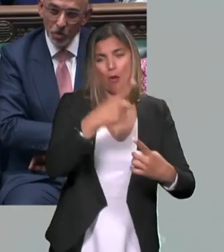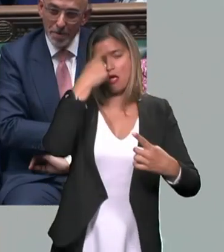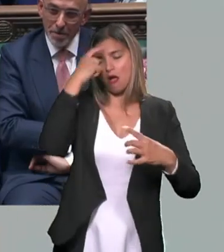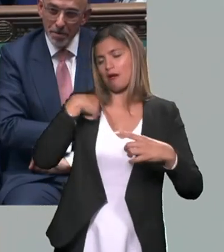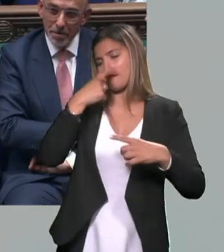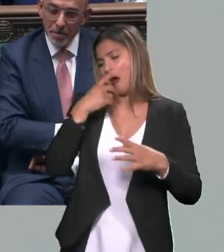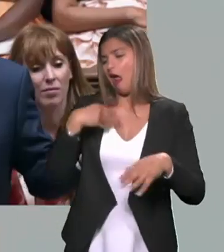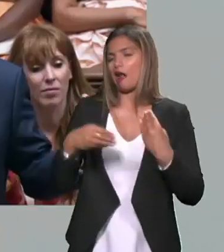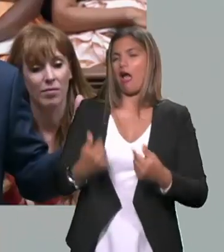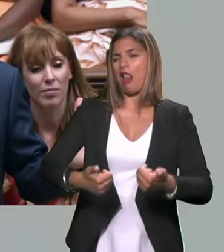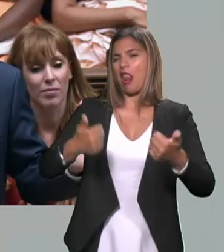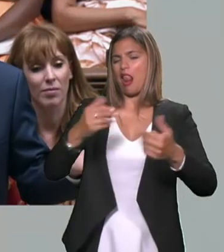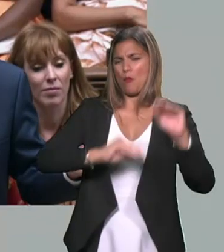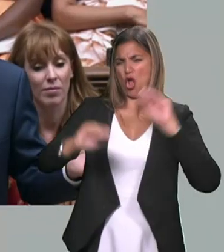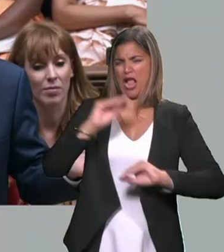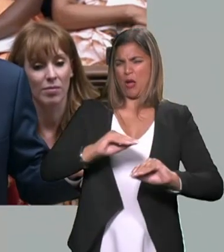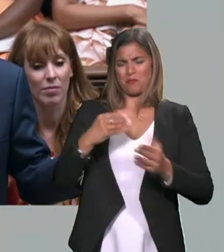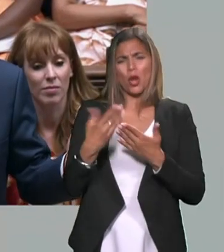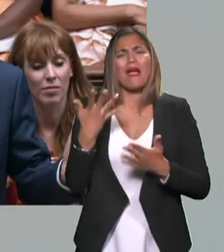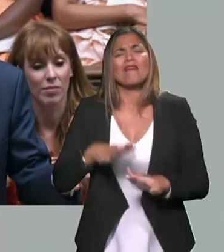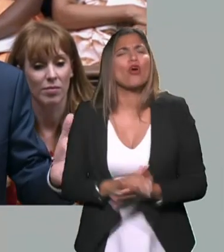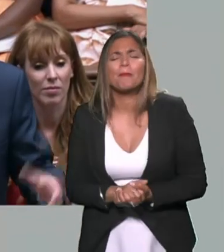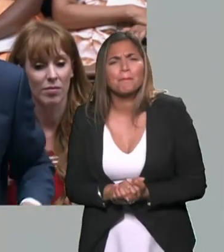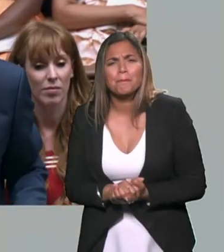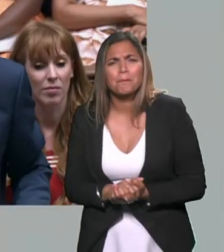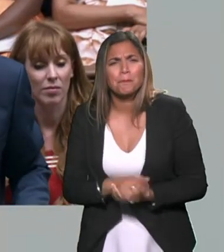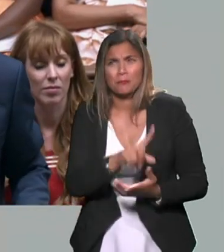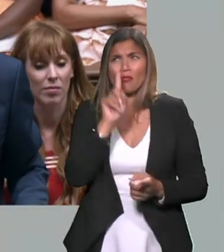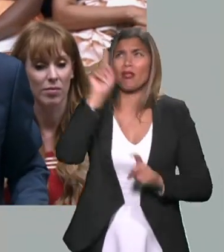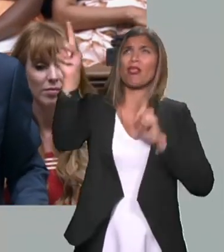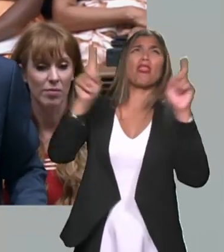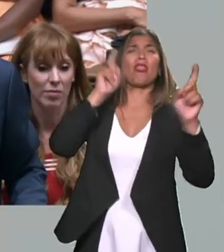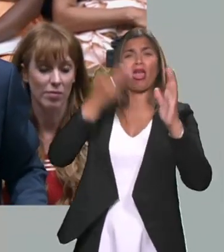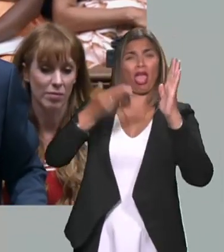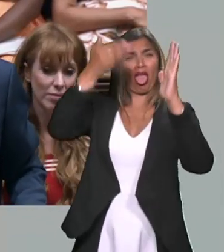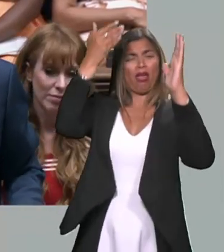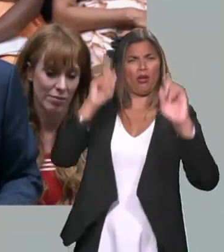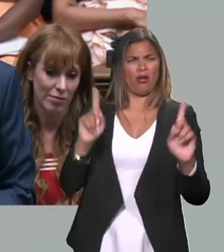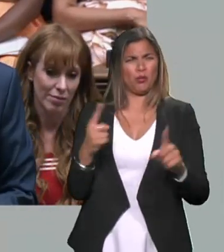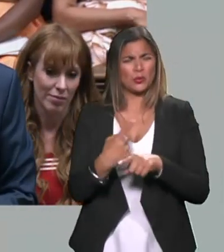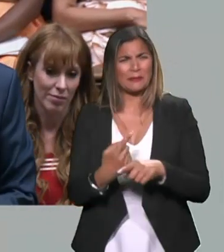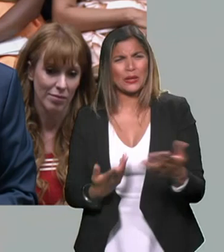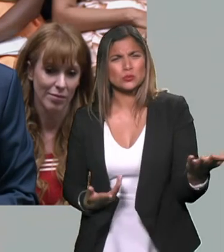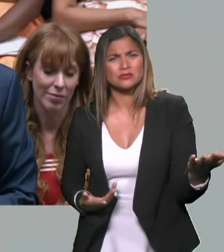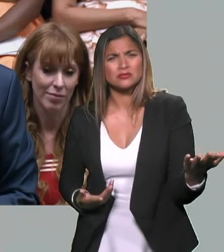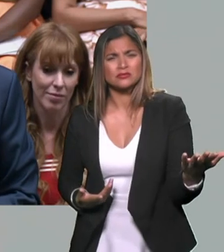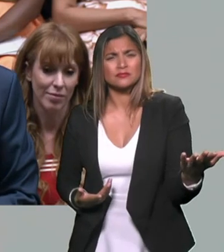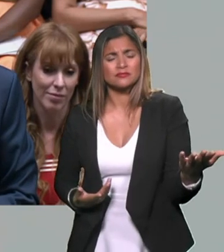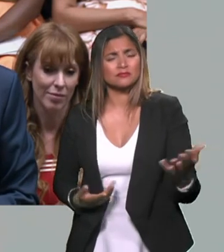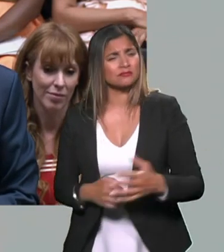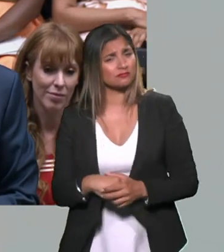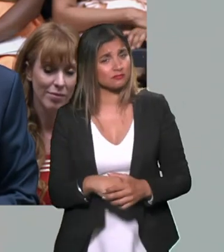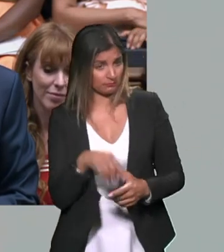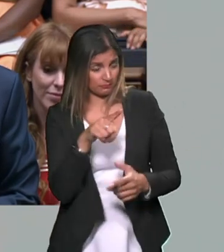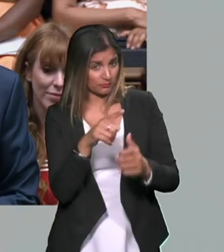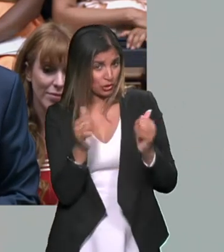rises. Now they're acting as if they've just arrived from the moon, saying it should never have happened. Doesn't he agree that